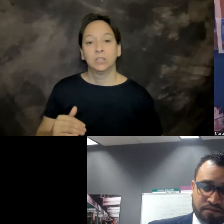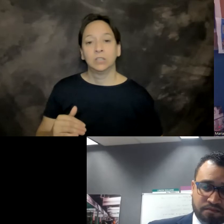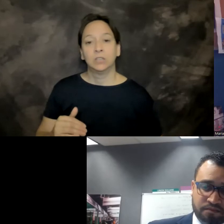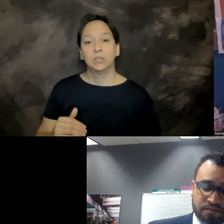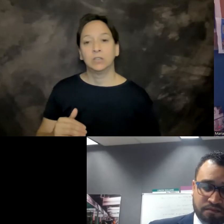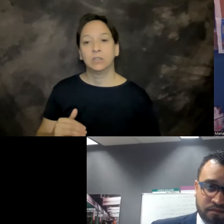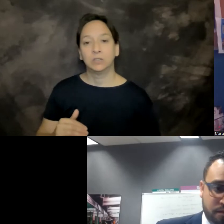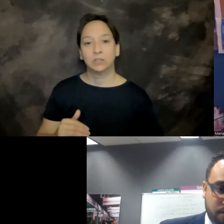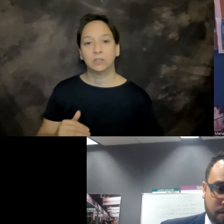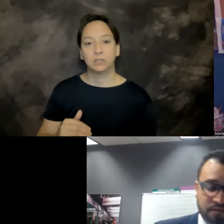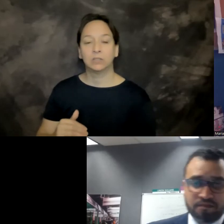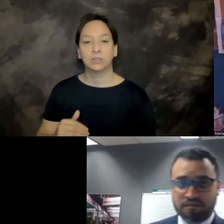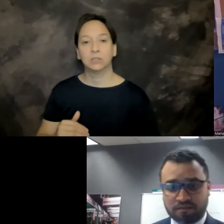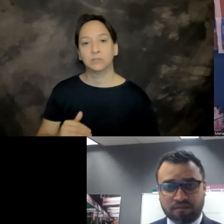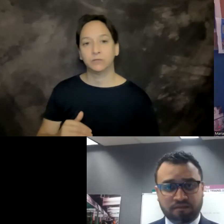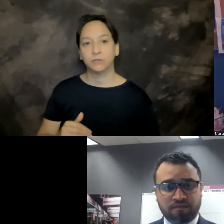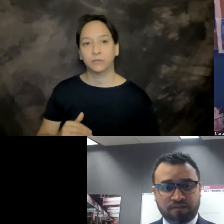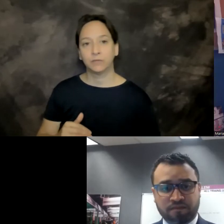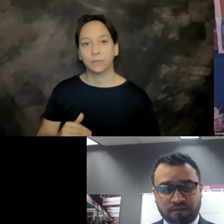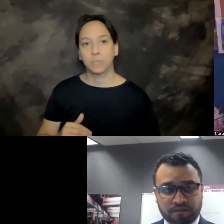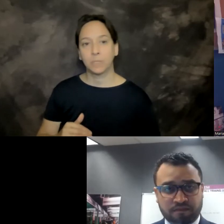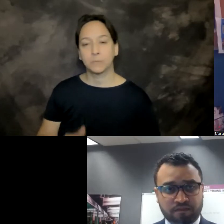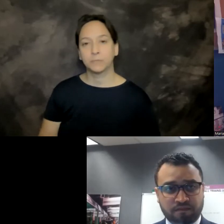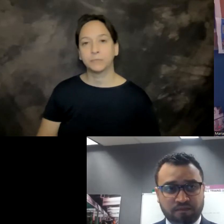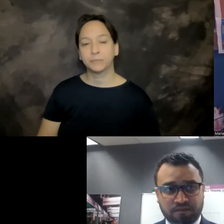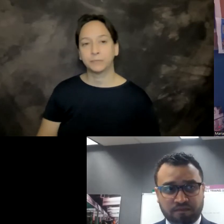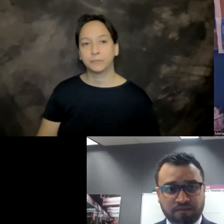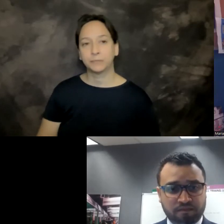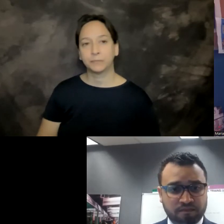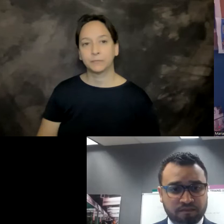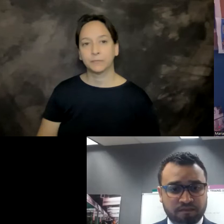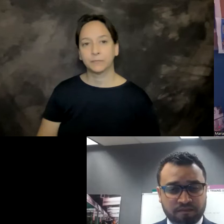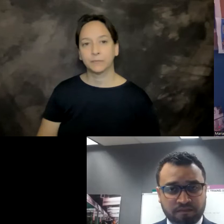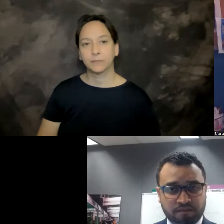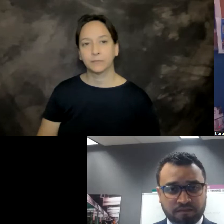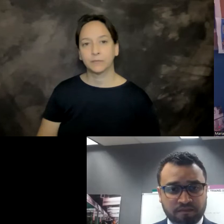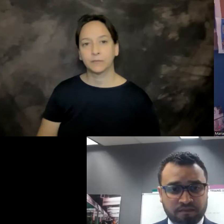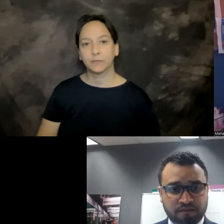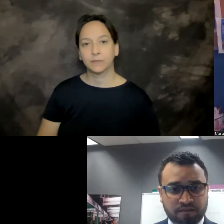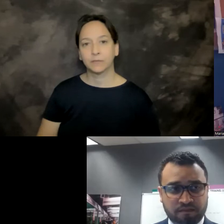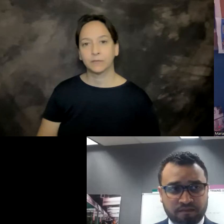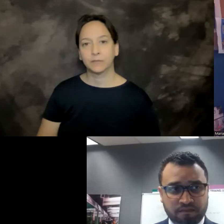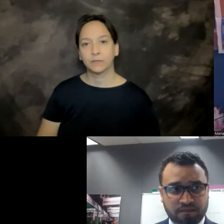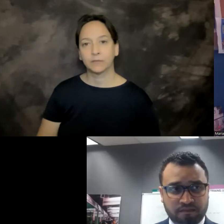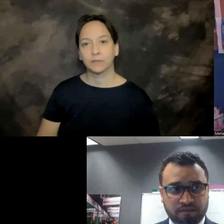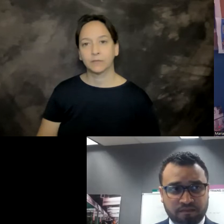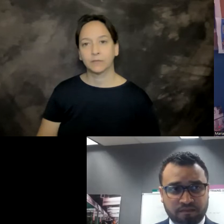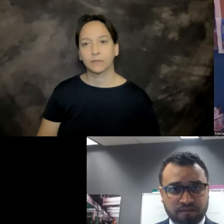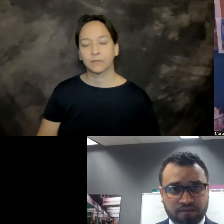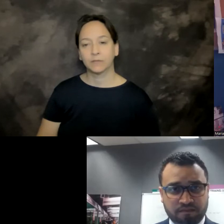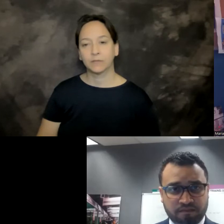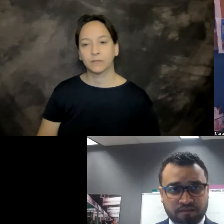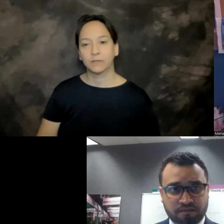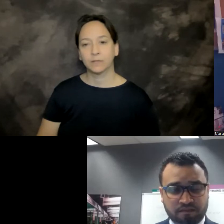The visual statement of saying, who do we as the MBTA hold